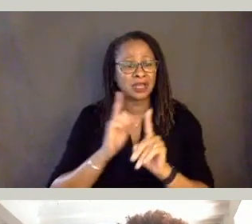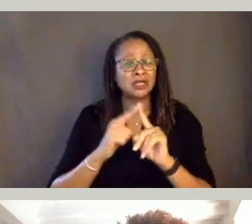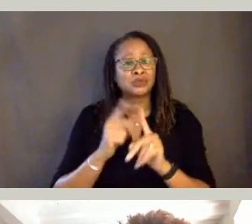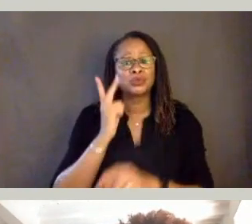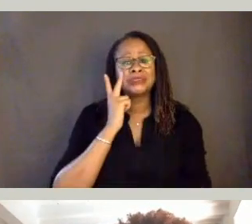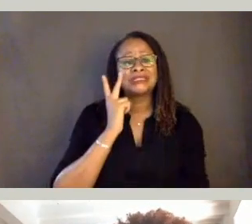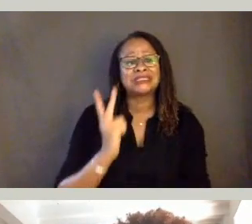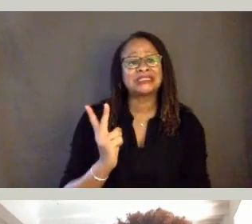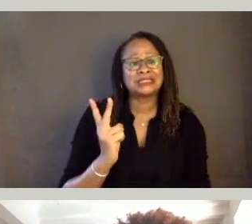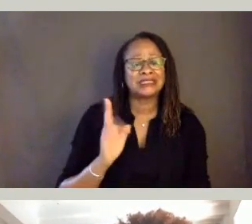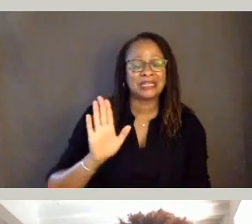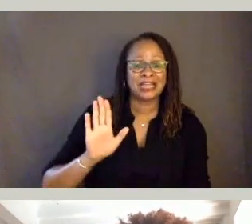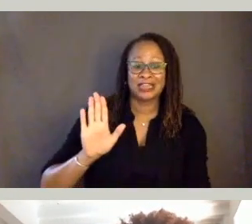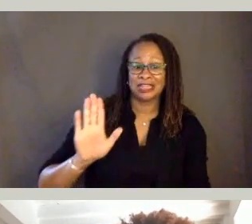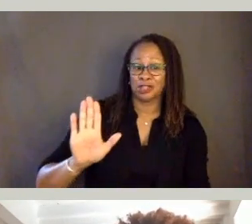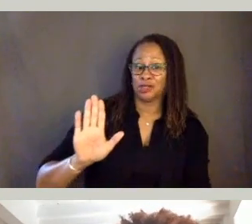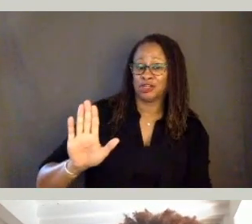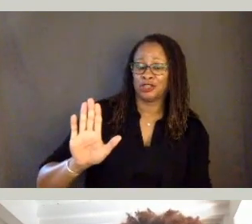see their